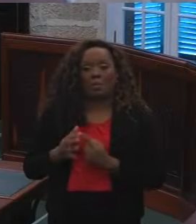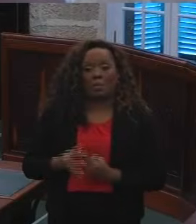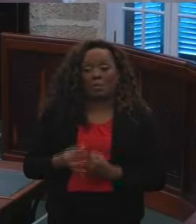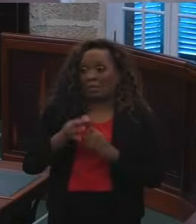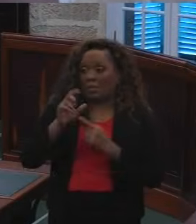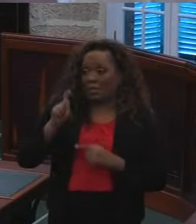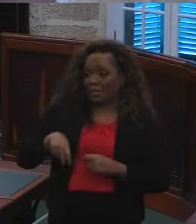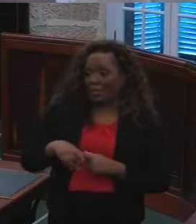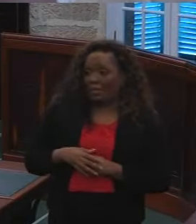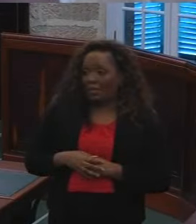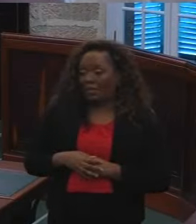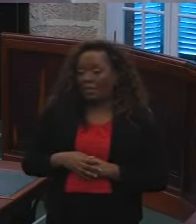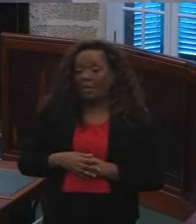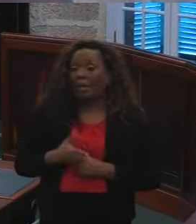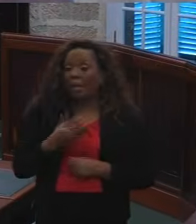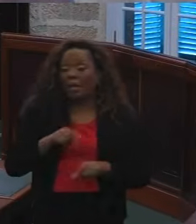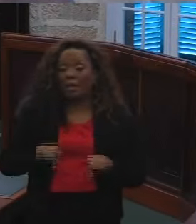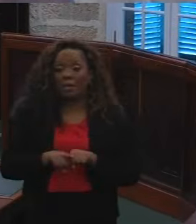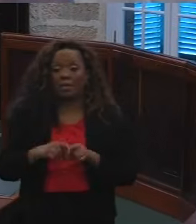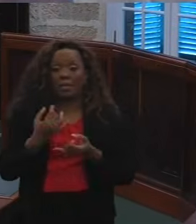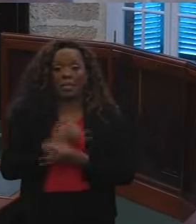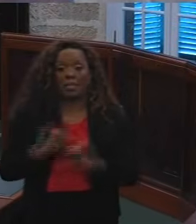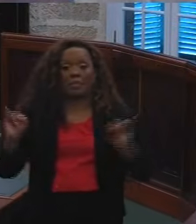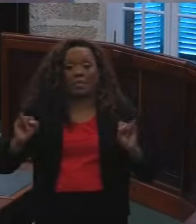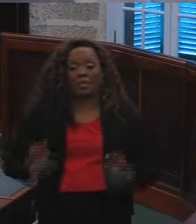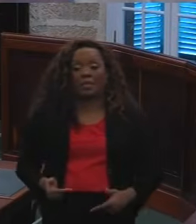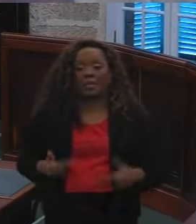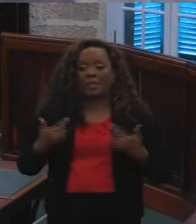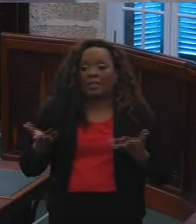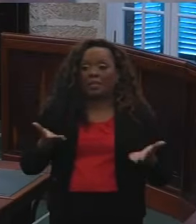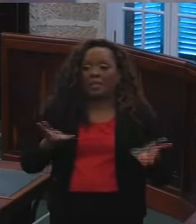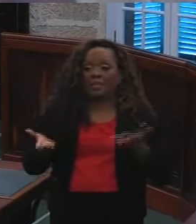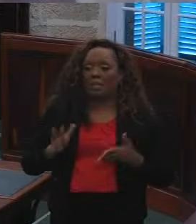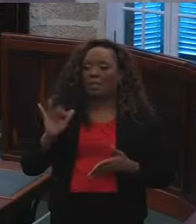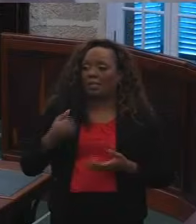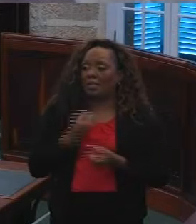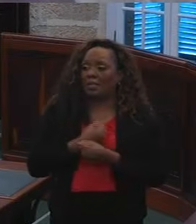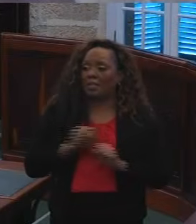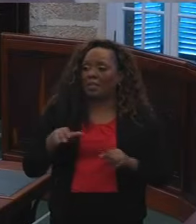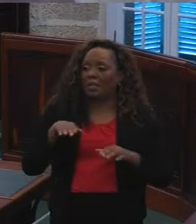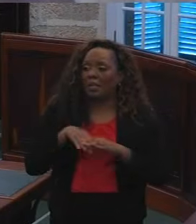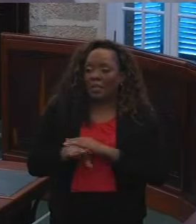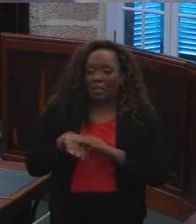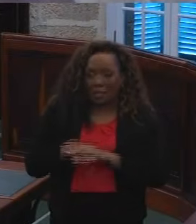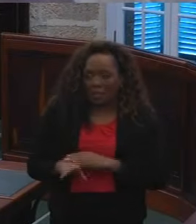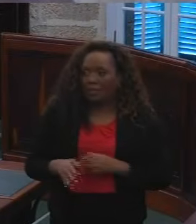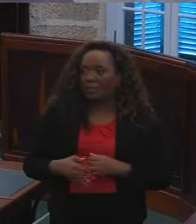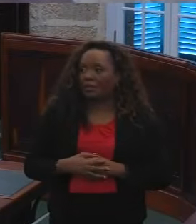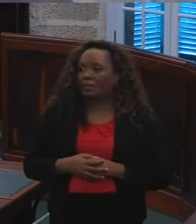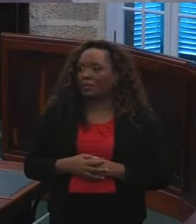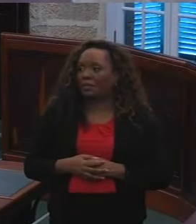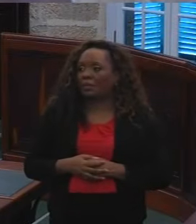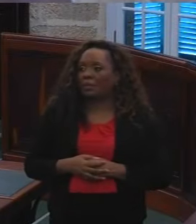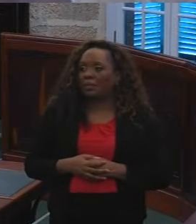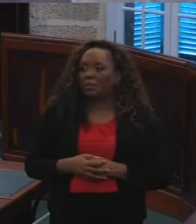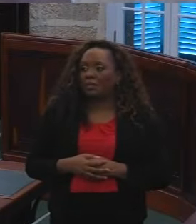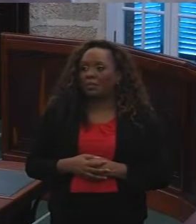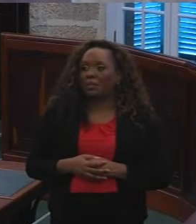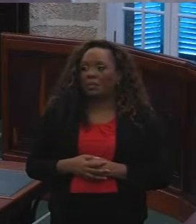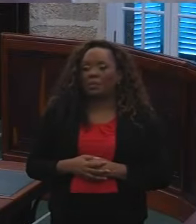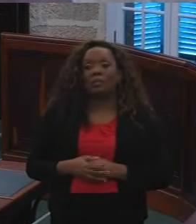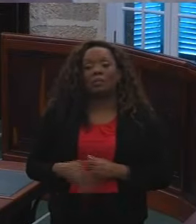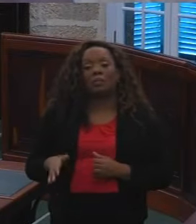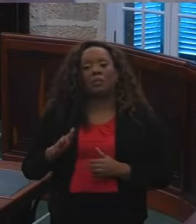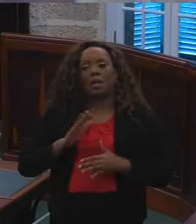course, independent living services, which provides safe and accessible accommodation to older persons. So all of these are things that we